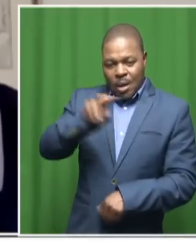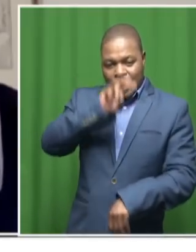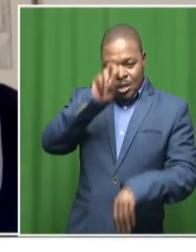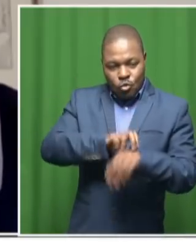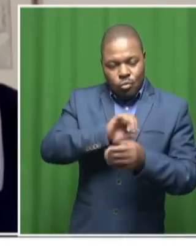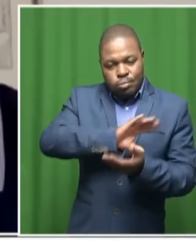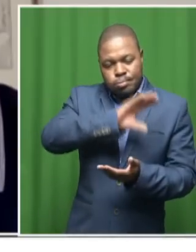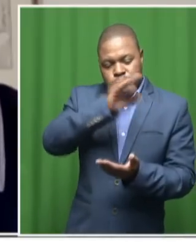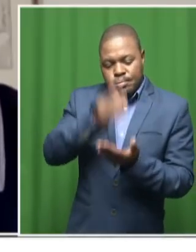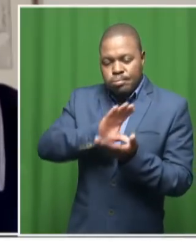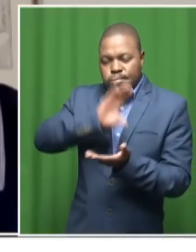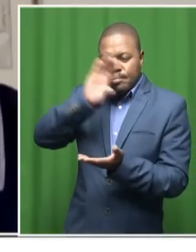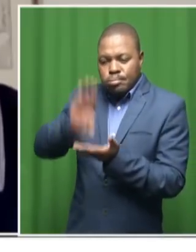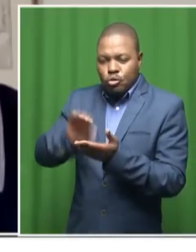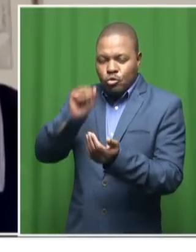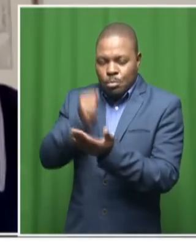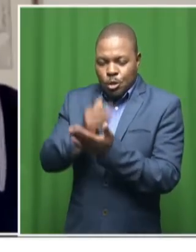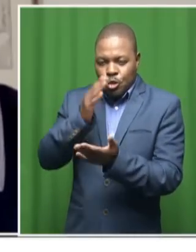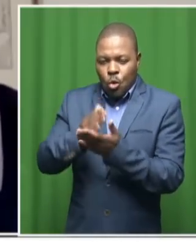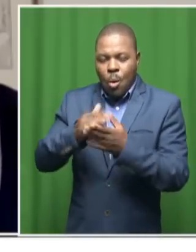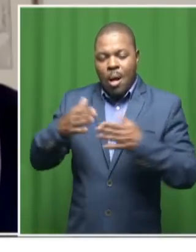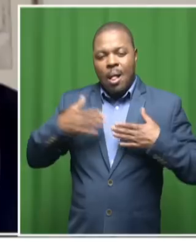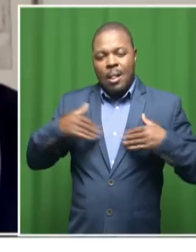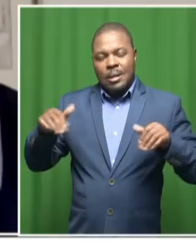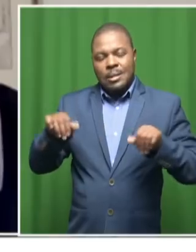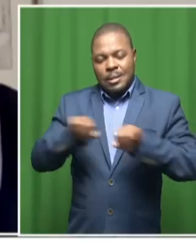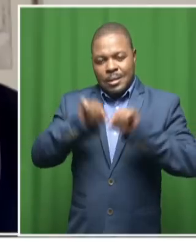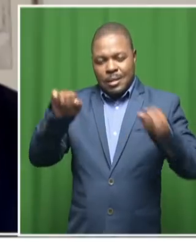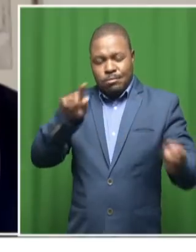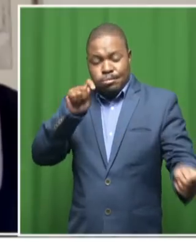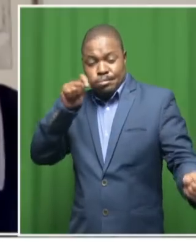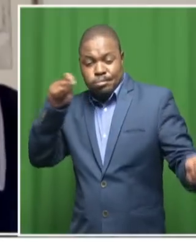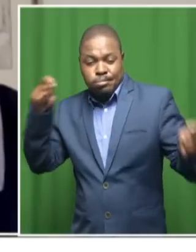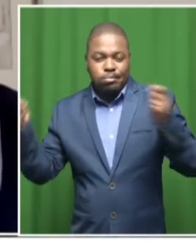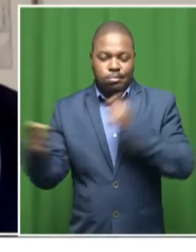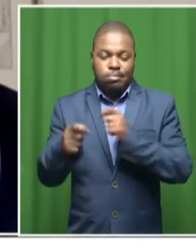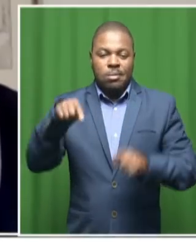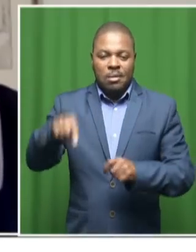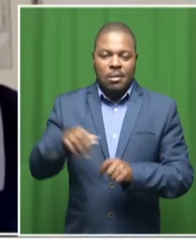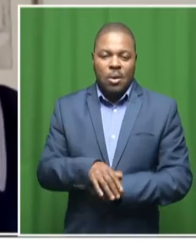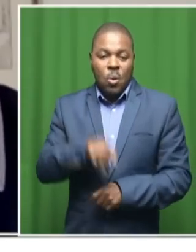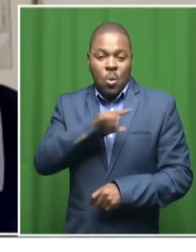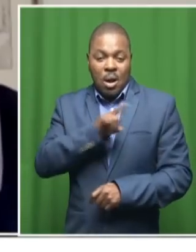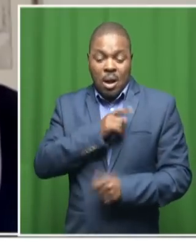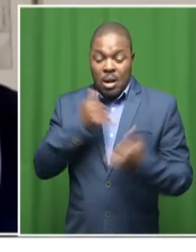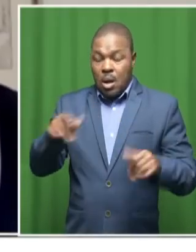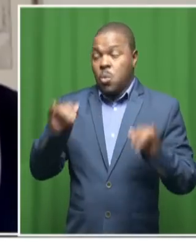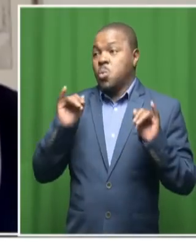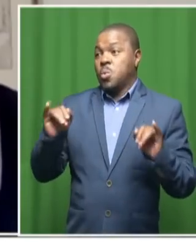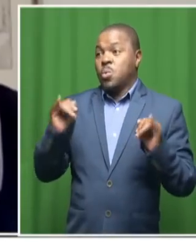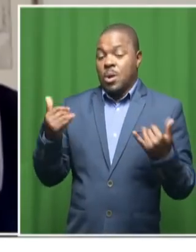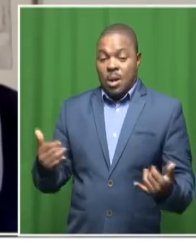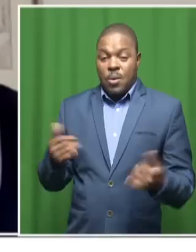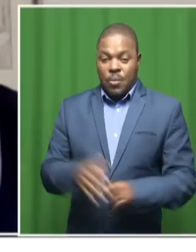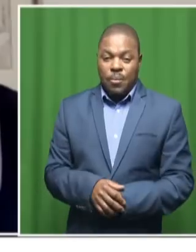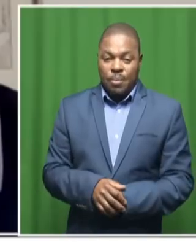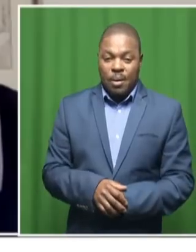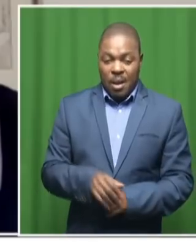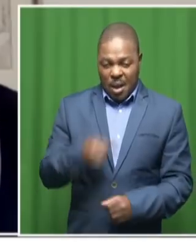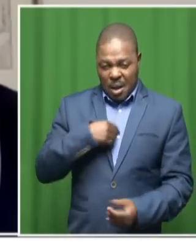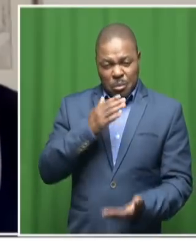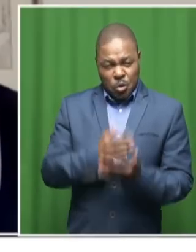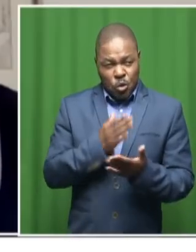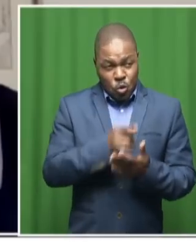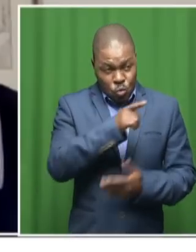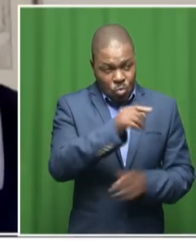in overhauling the entire health system, in particular the public health system, which is absolutely diabolical at this point. And I'm sure you will agree with